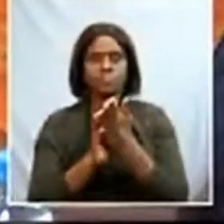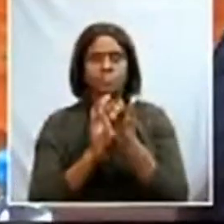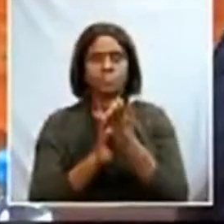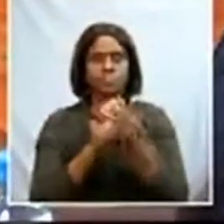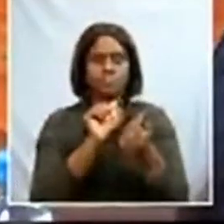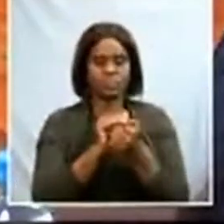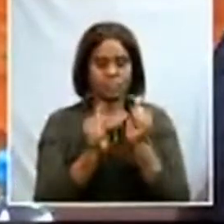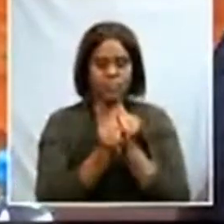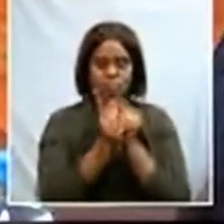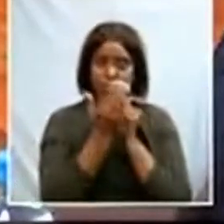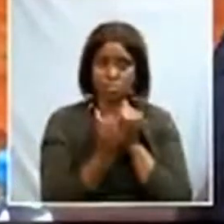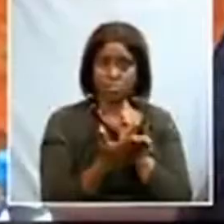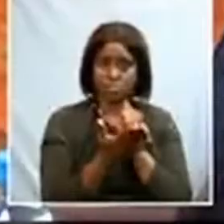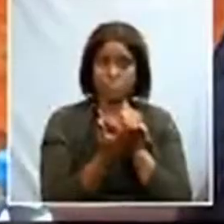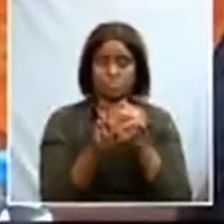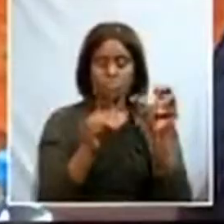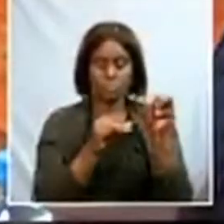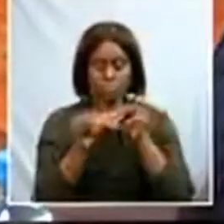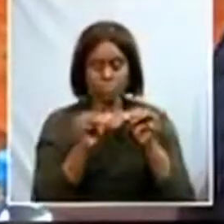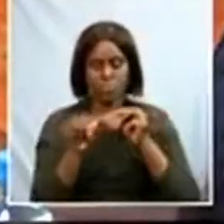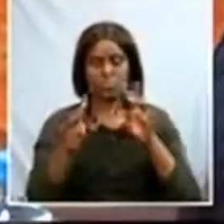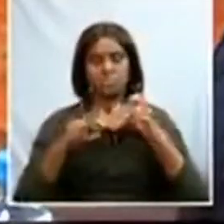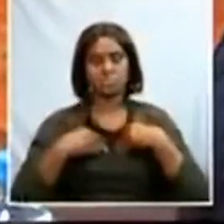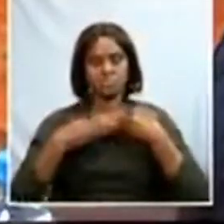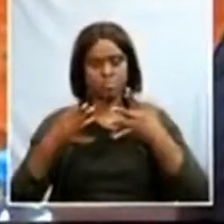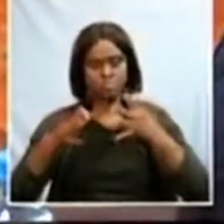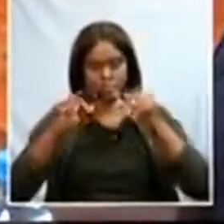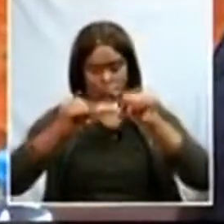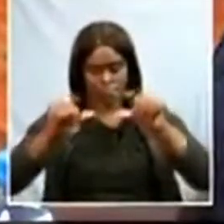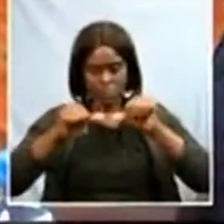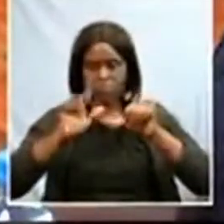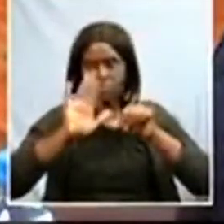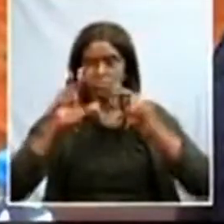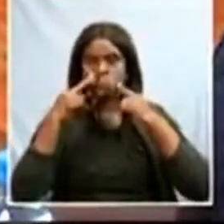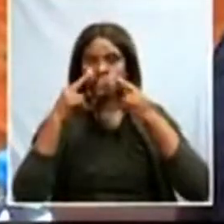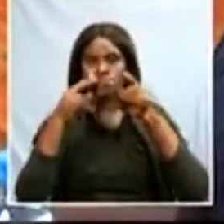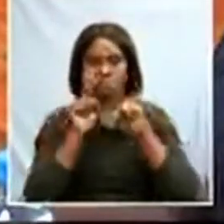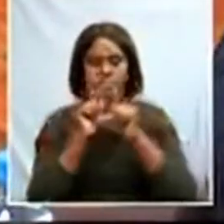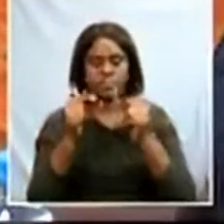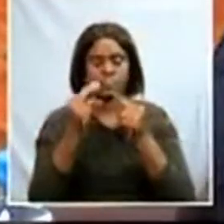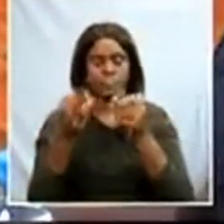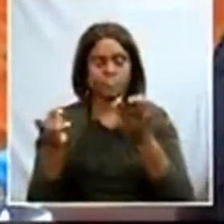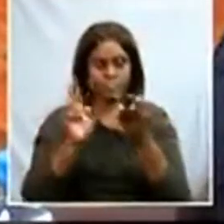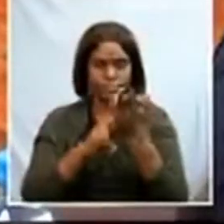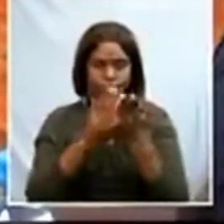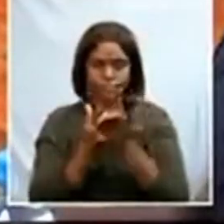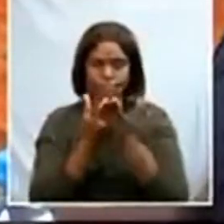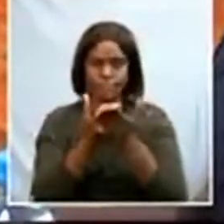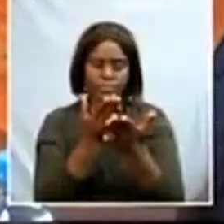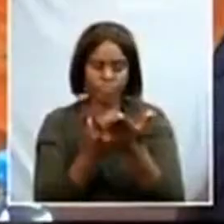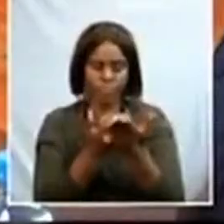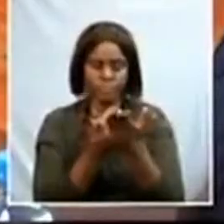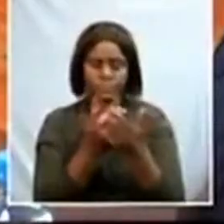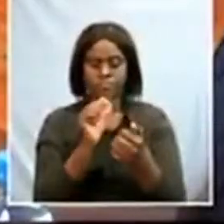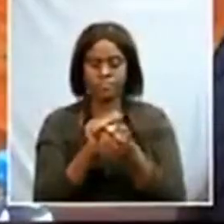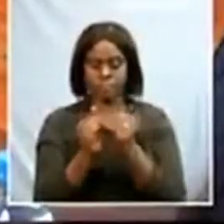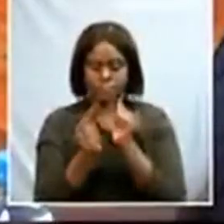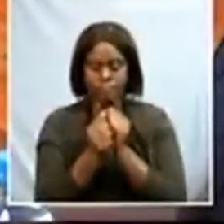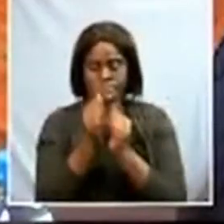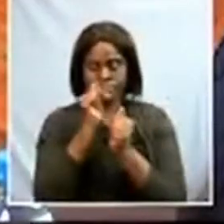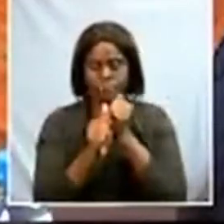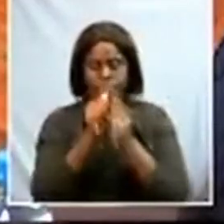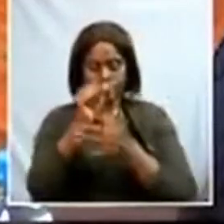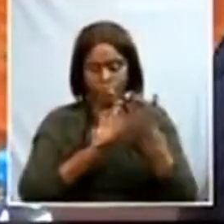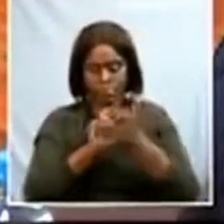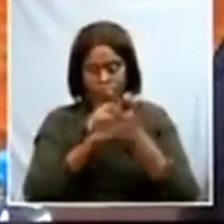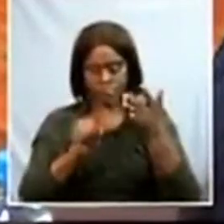Cause of query. Management acknowledges the auditor's findings and wish to resubmit that the cause of query was due to the